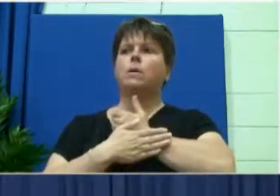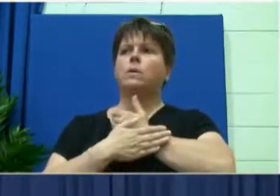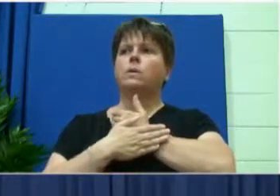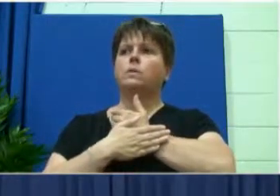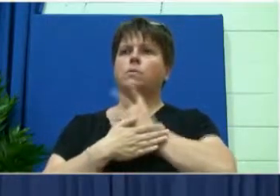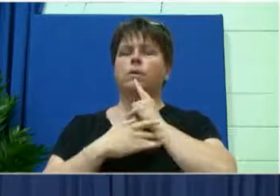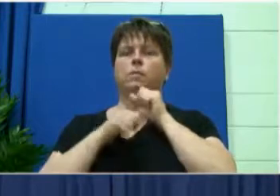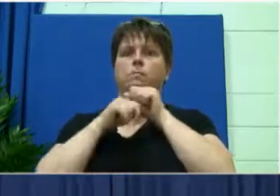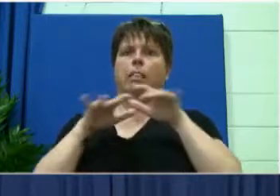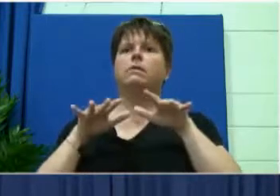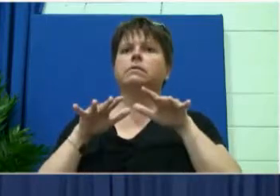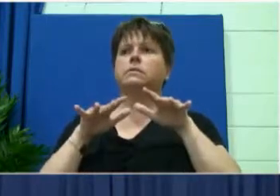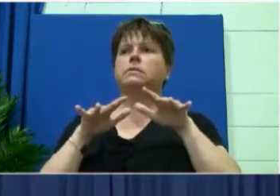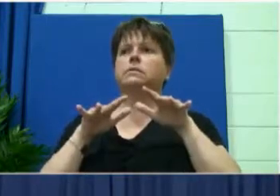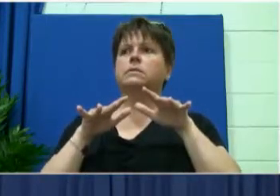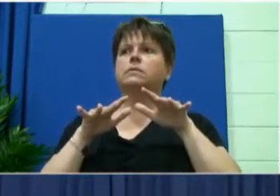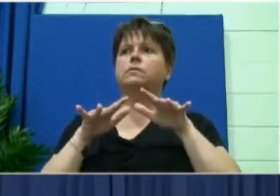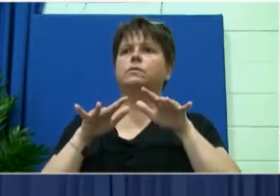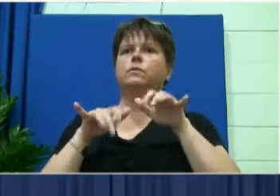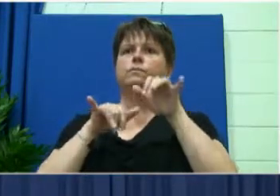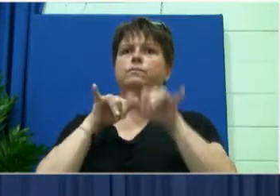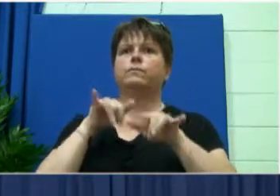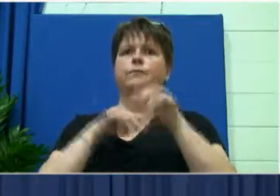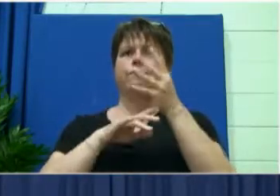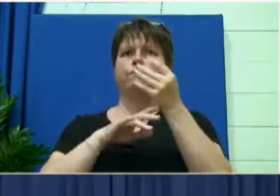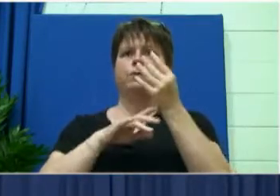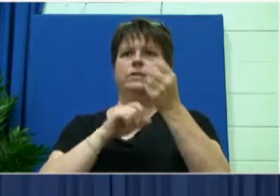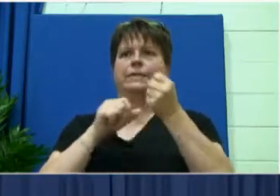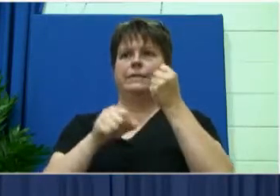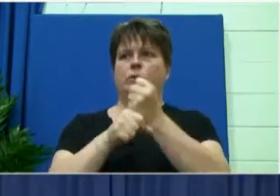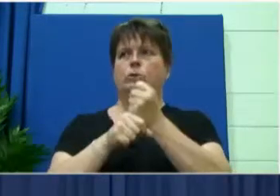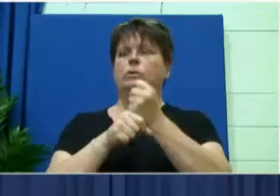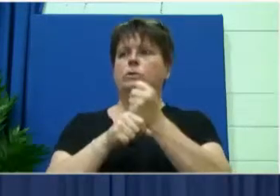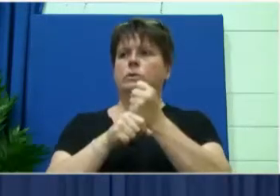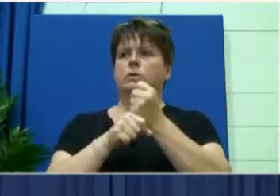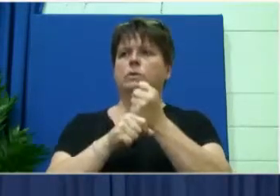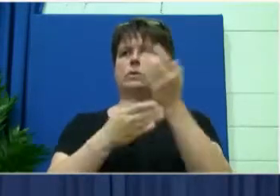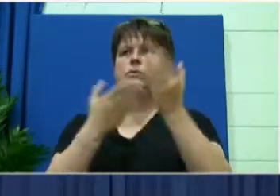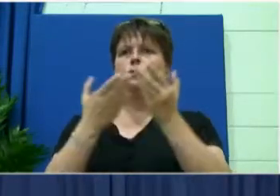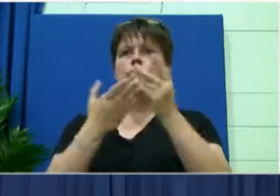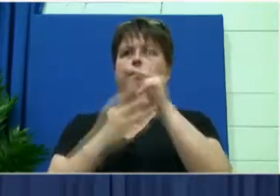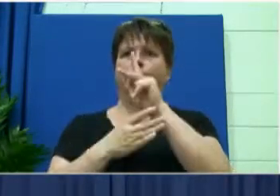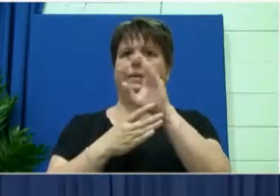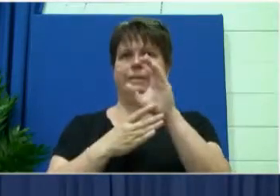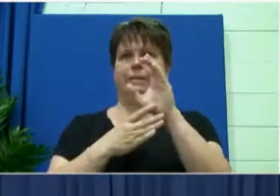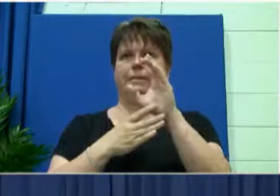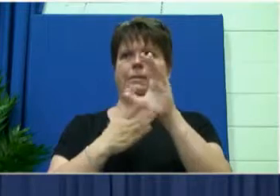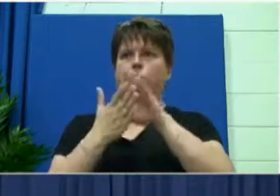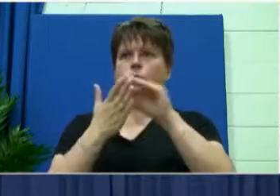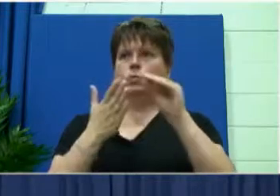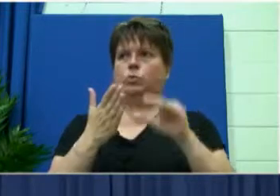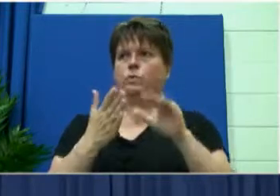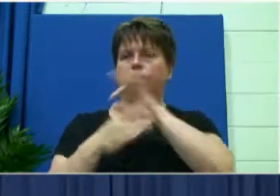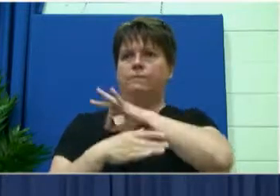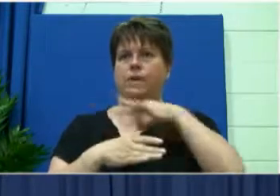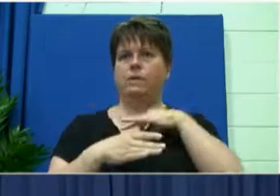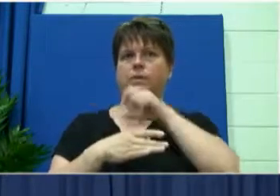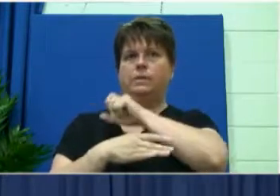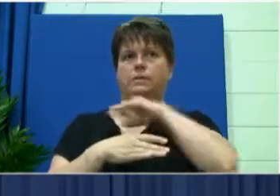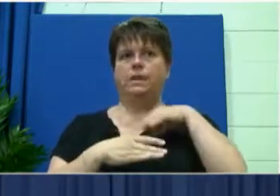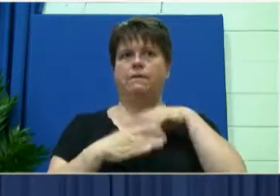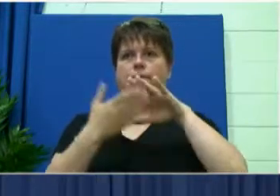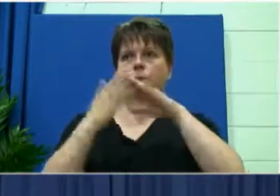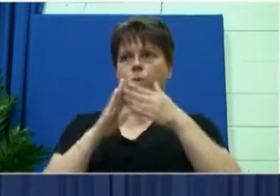been blessed to have been here for the past 14 years and to serve our students and our faculty and staff and